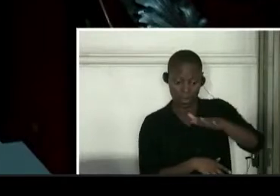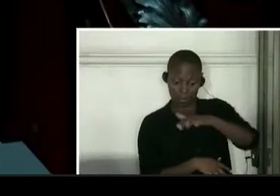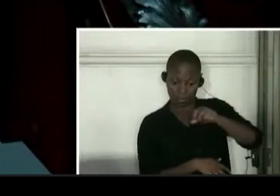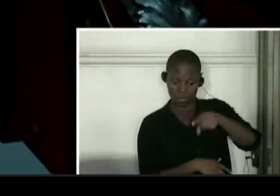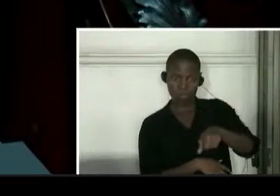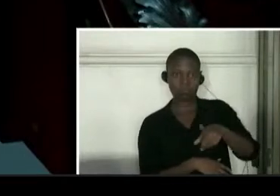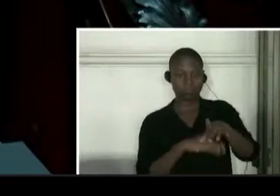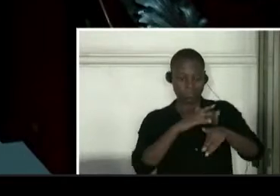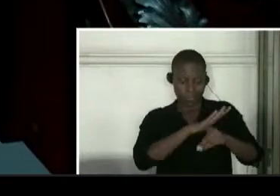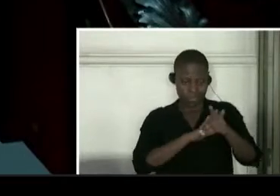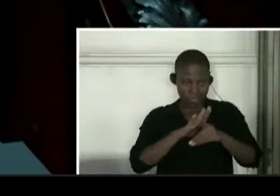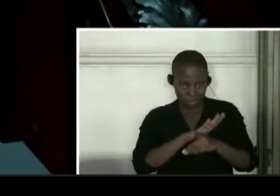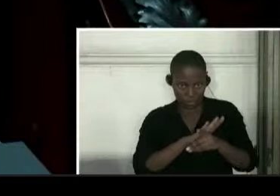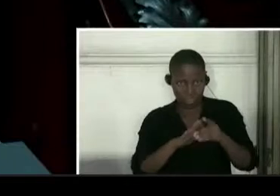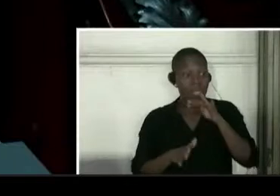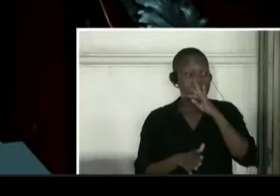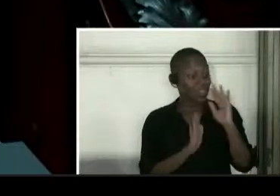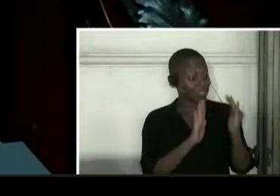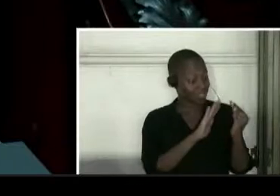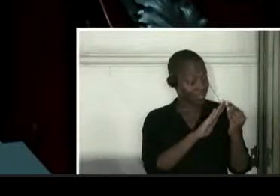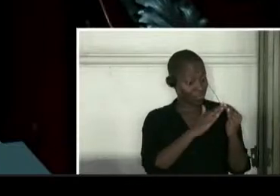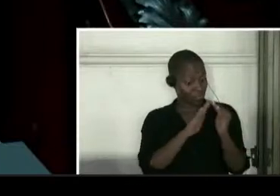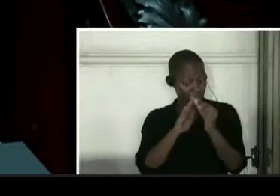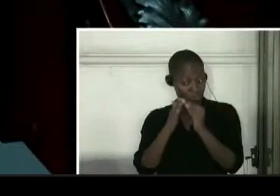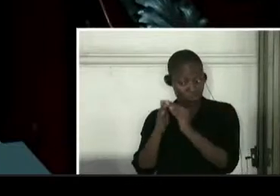The communities would like